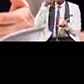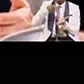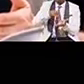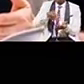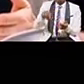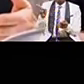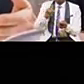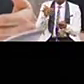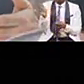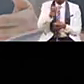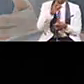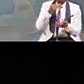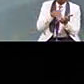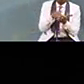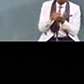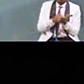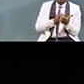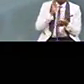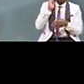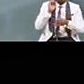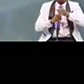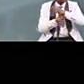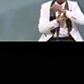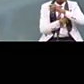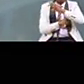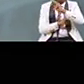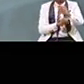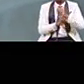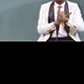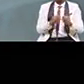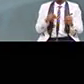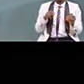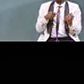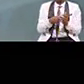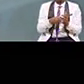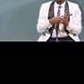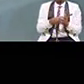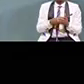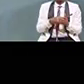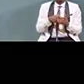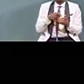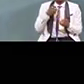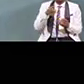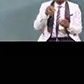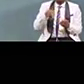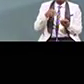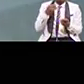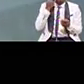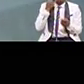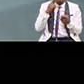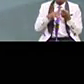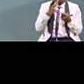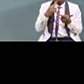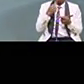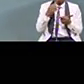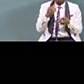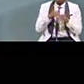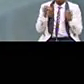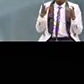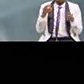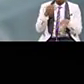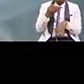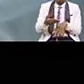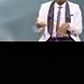weak. I will strengthen them. And these fellows were proved to be diligent in many things, but now much